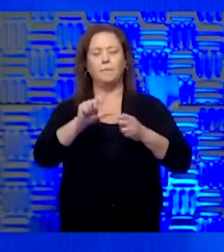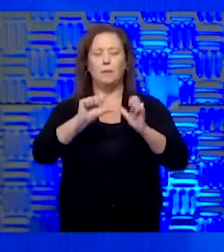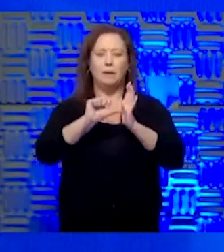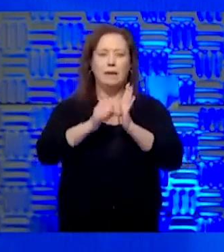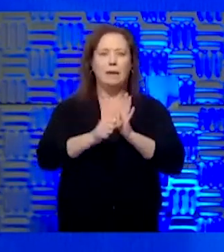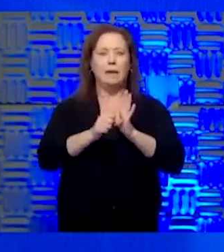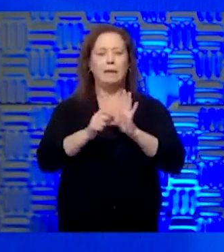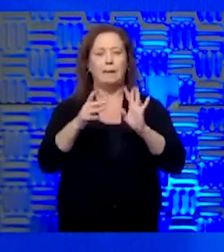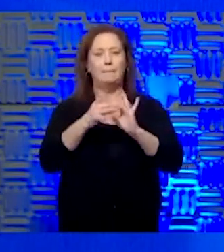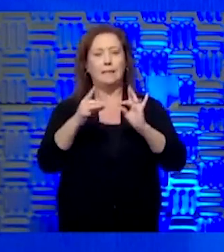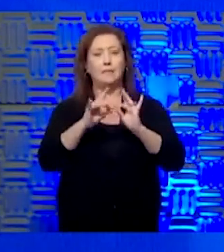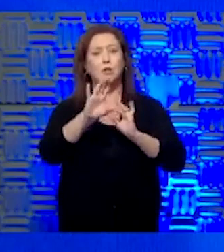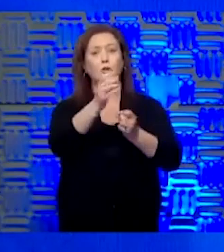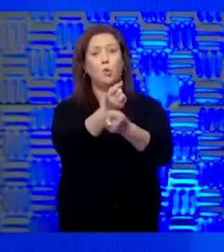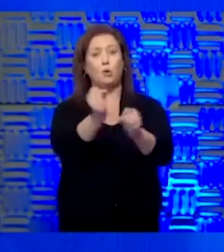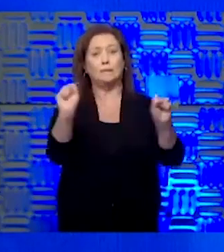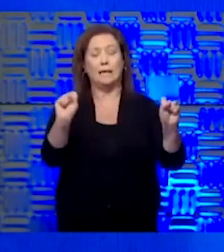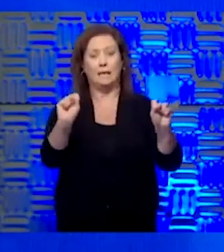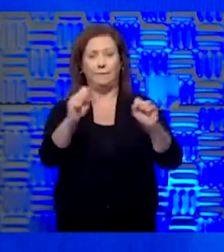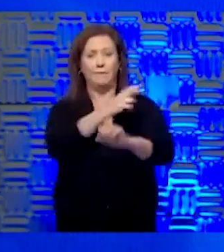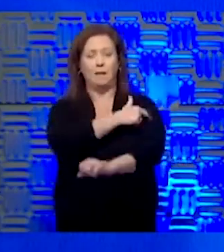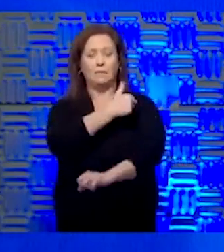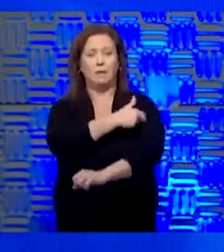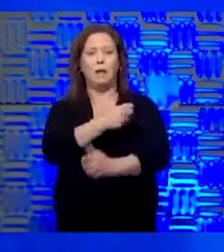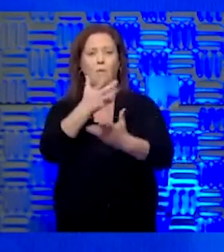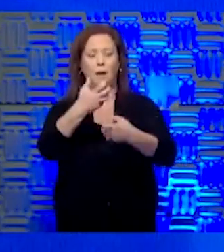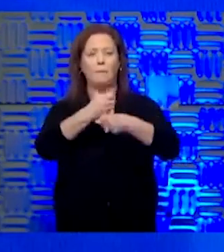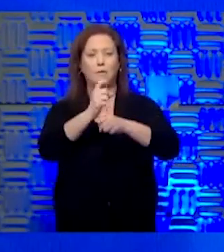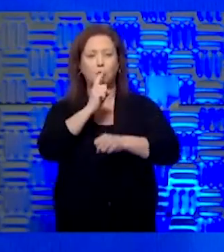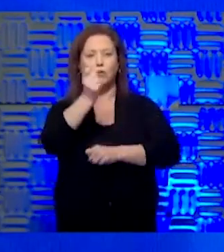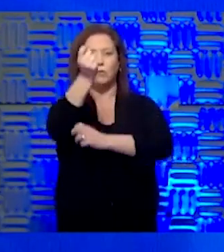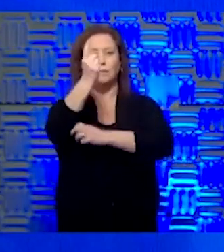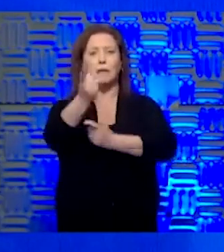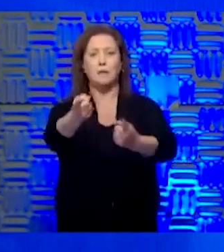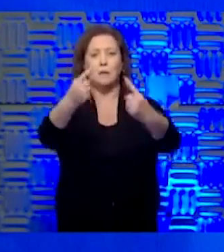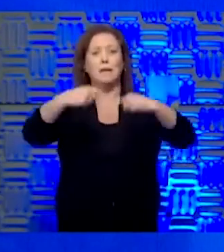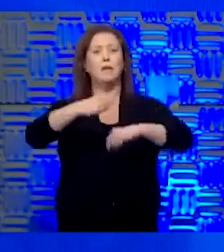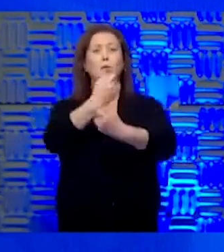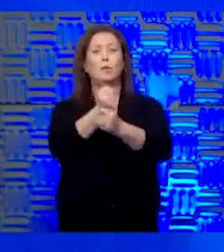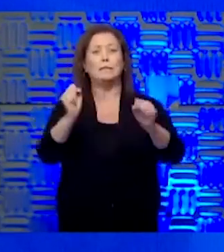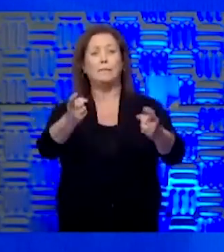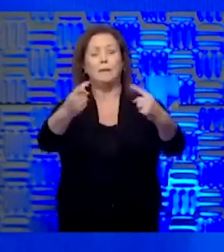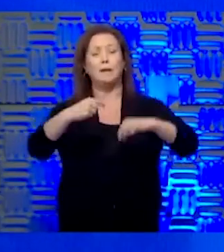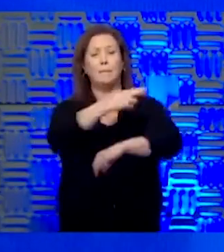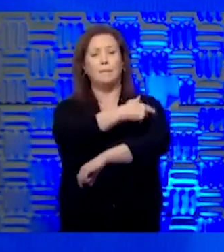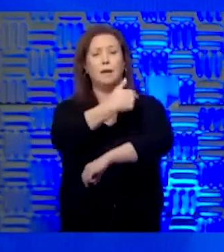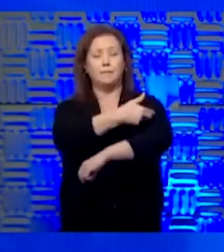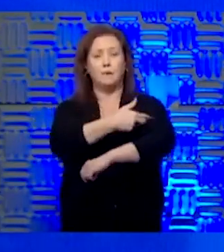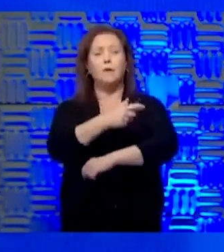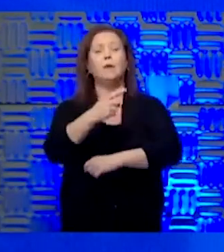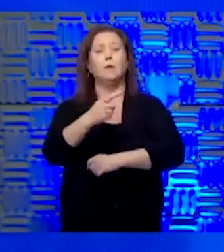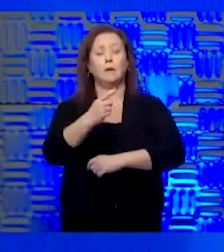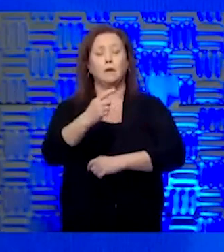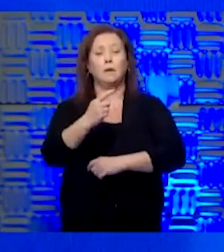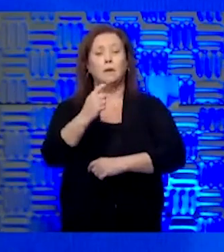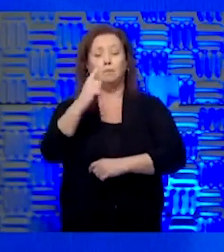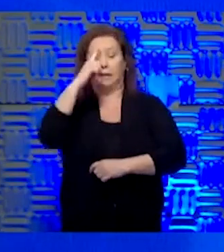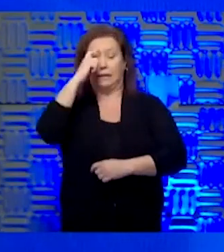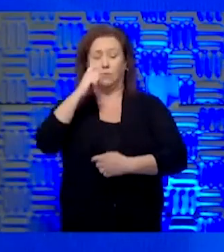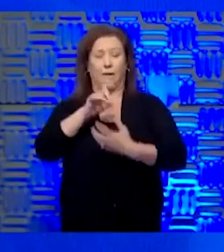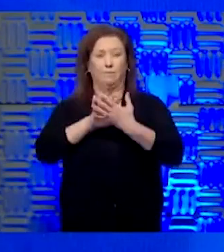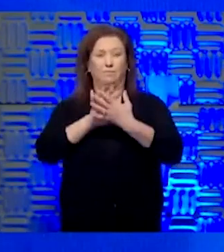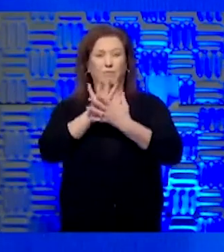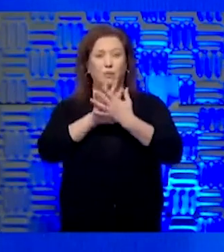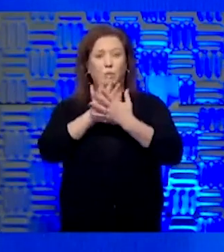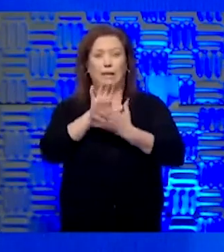that you are safe in a hospital. And how are you safe? Well, here's the things we do. First of all, we take anybody who we even think could